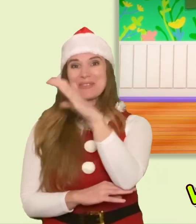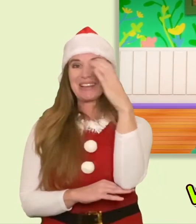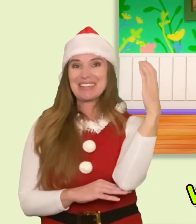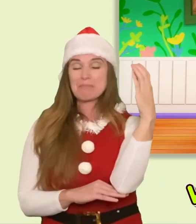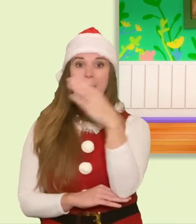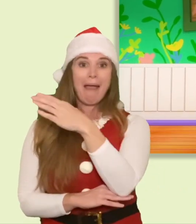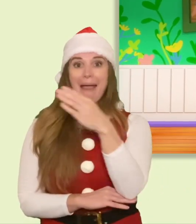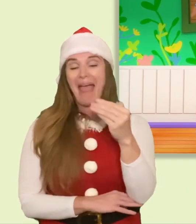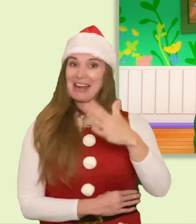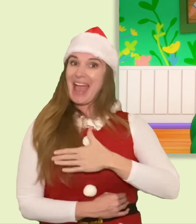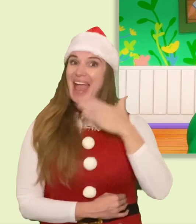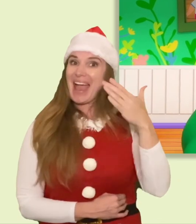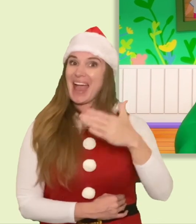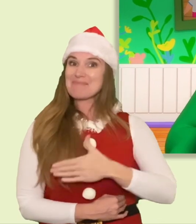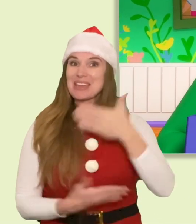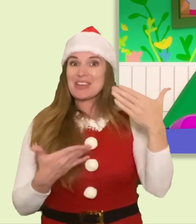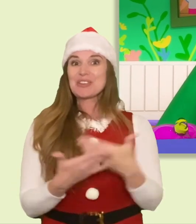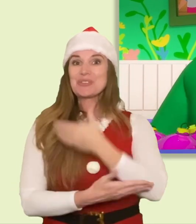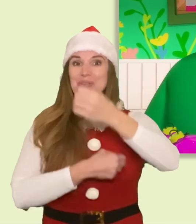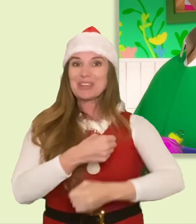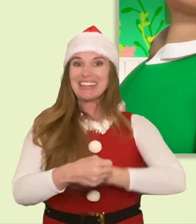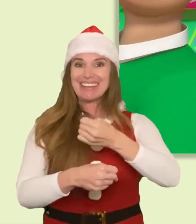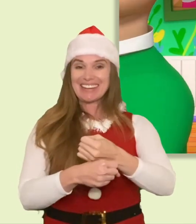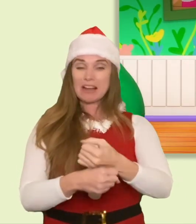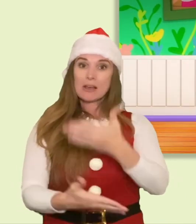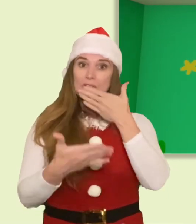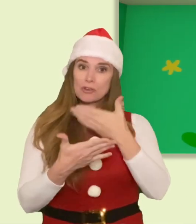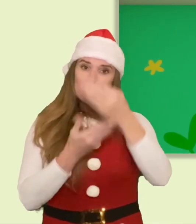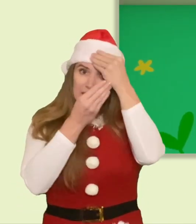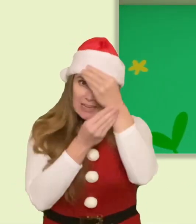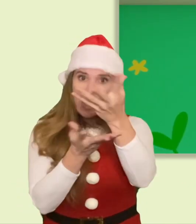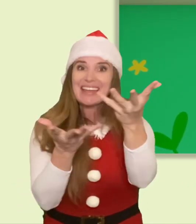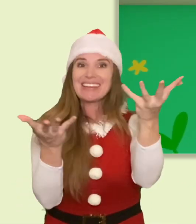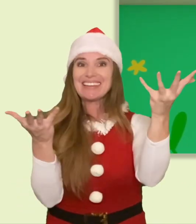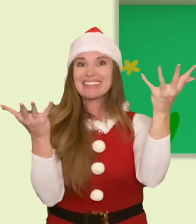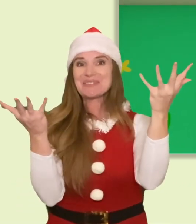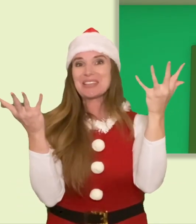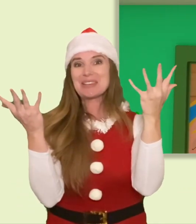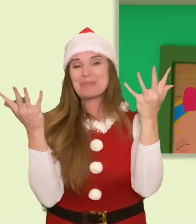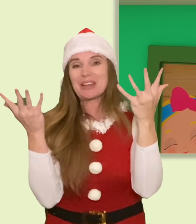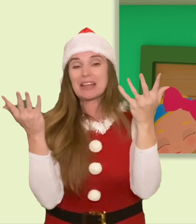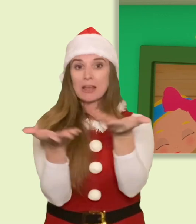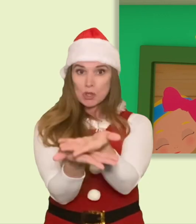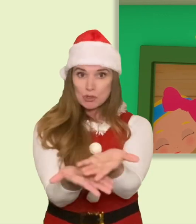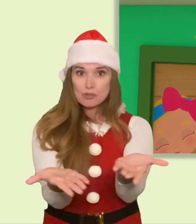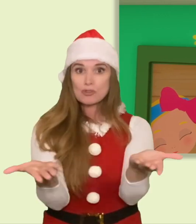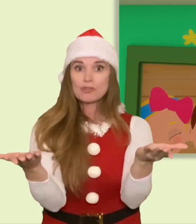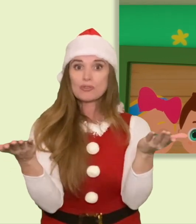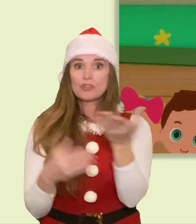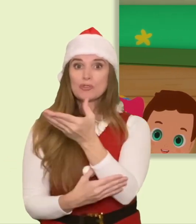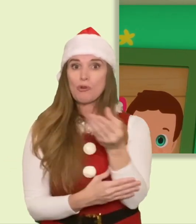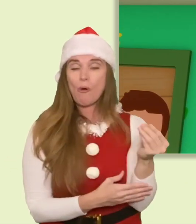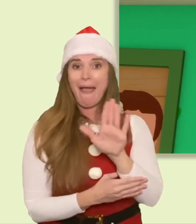Merry Christmas and a Happy New Year. Good tidings we bring